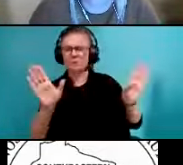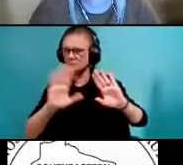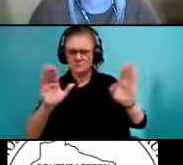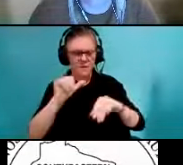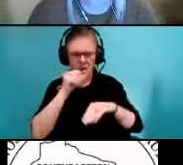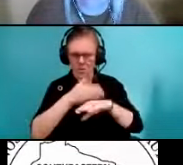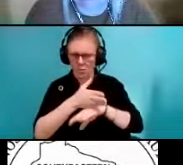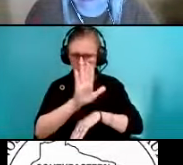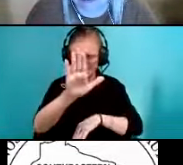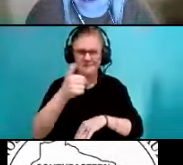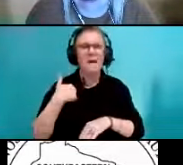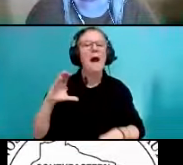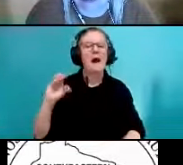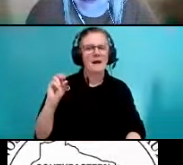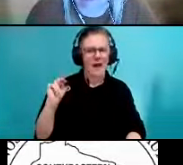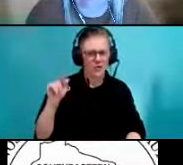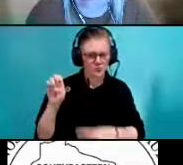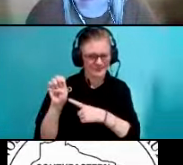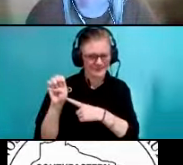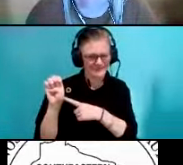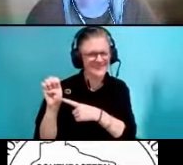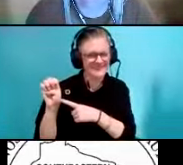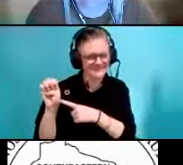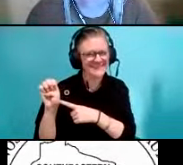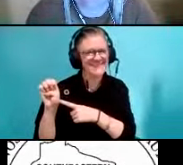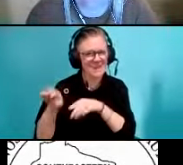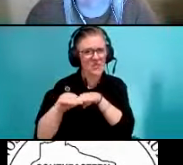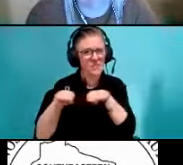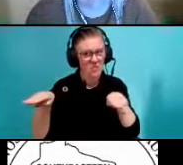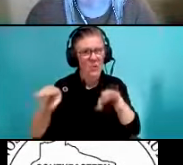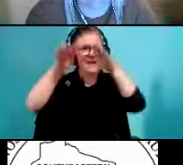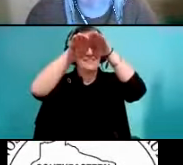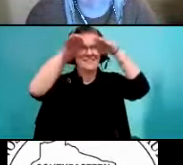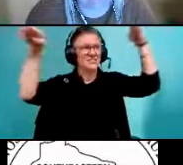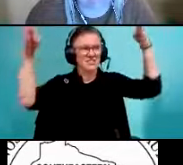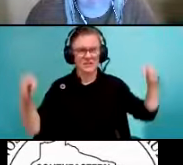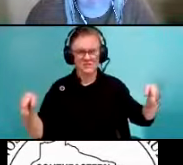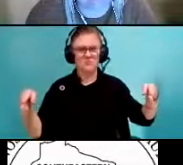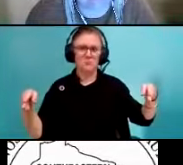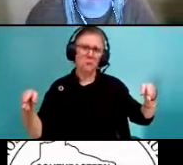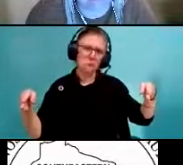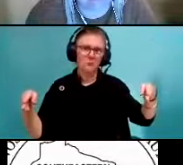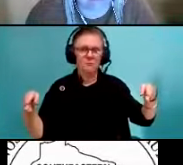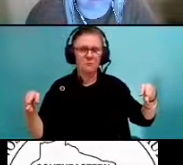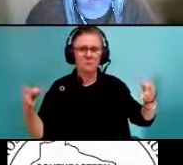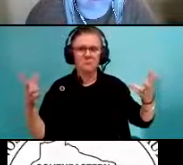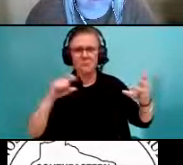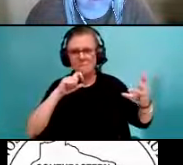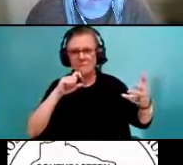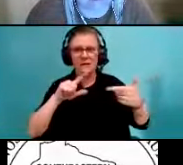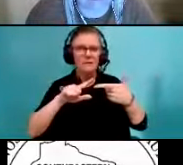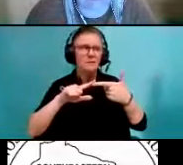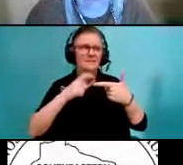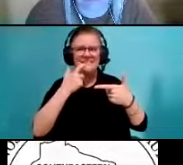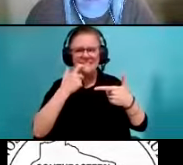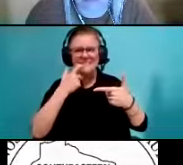expect, concrete surfaces on the floor, and then the shelters, could be a combination of things, but certainly we'll include